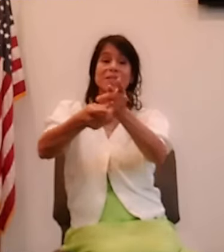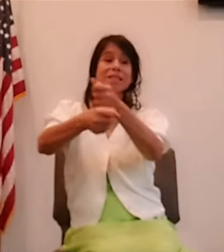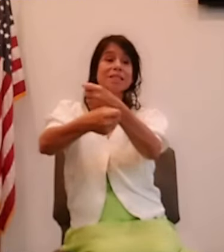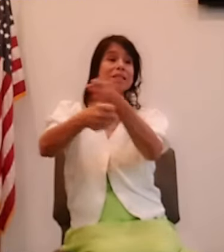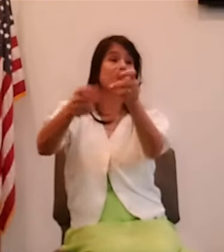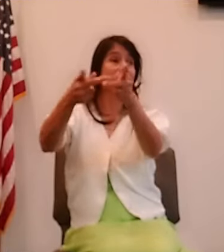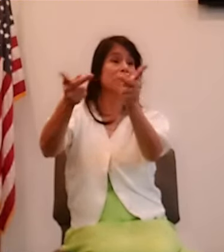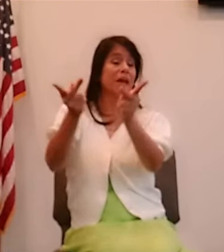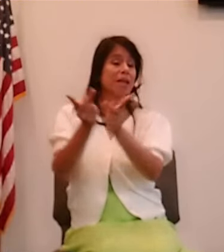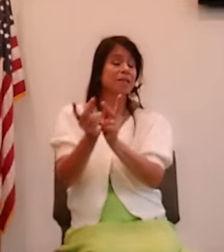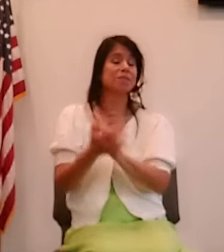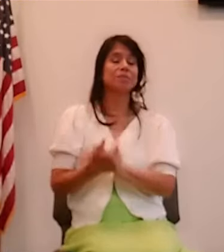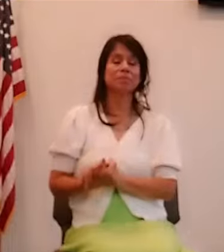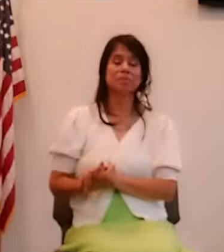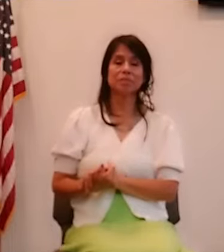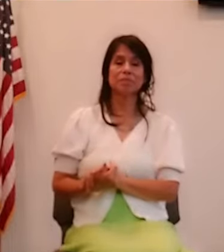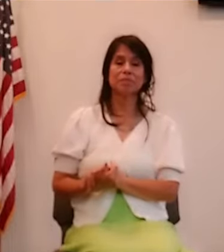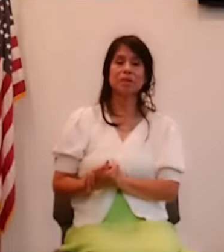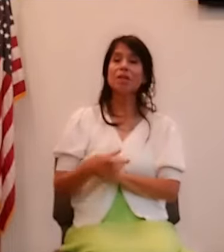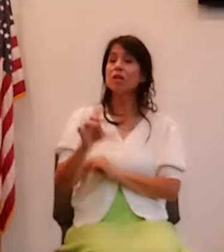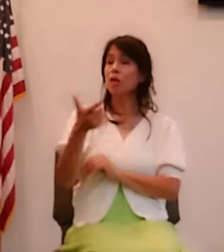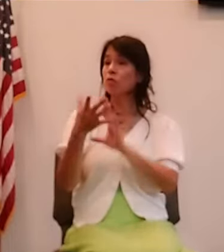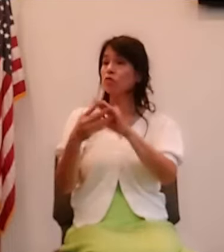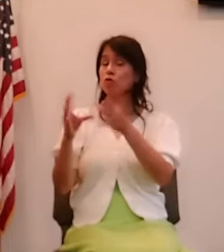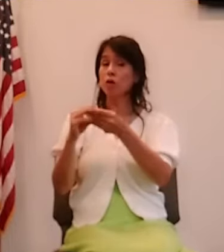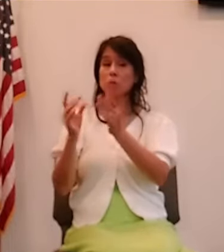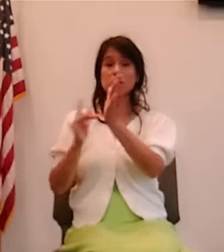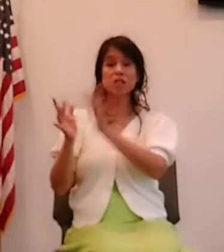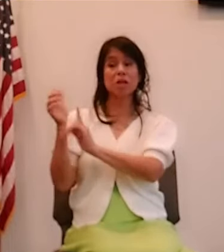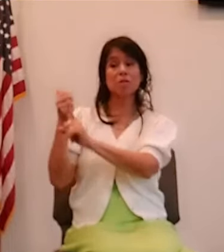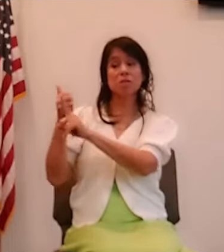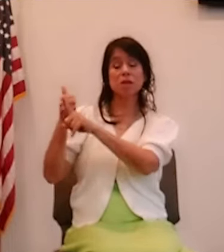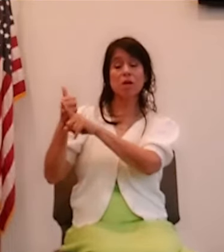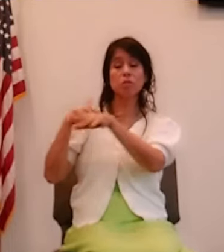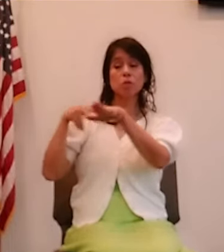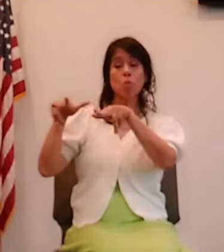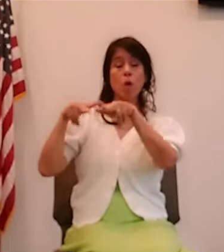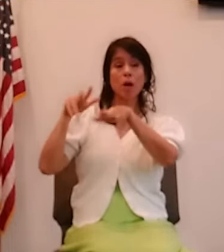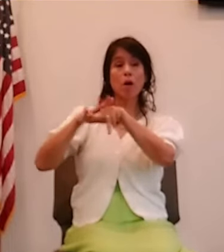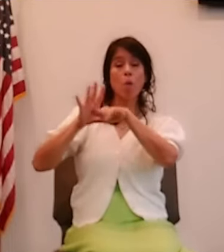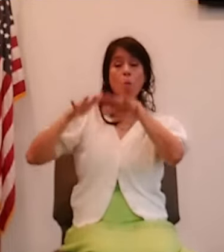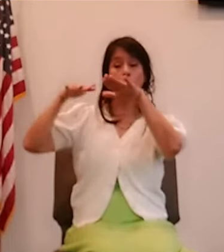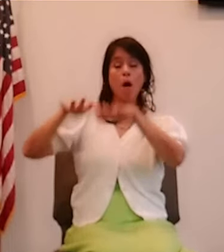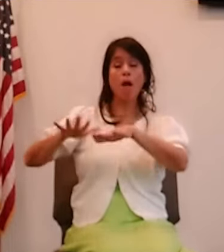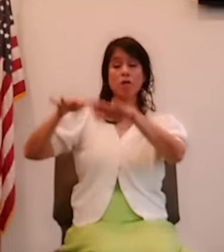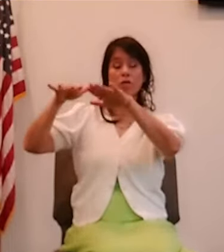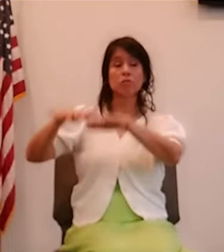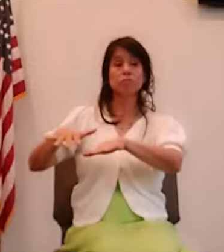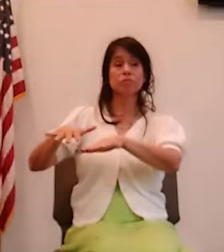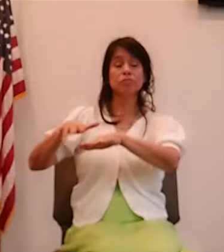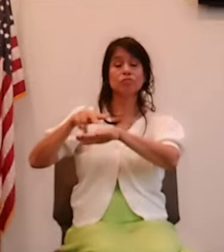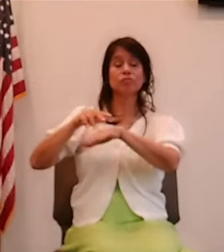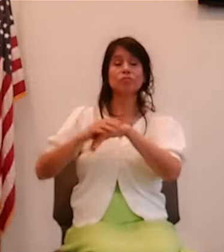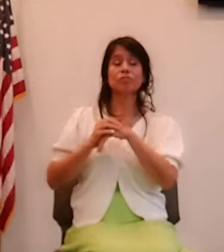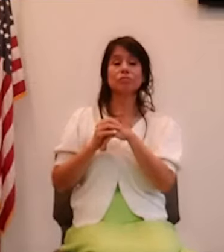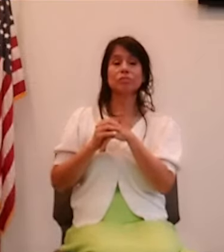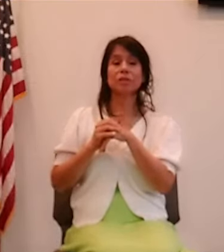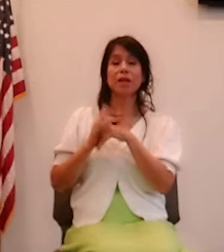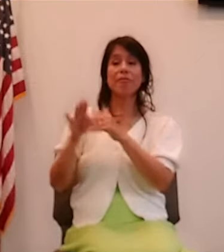story, the one where Jesus is walking on water, they land at Gennesaret. And